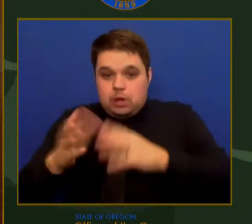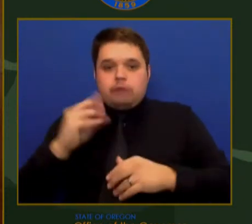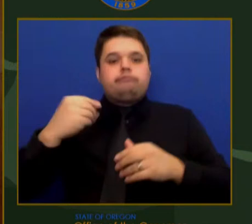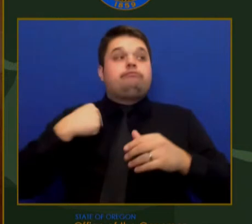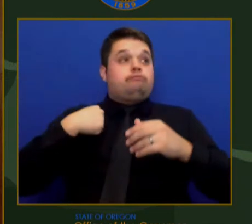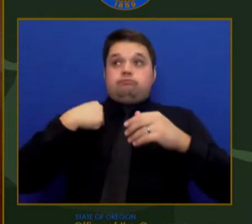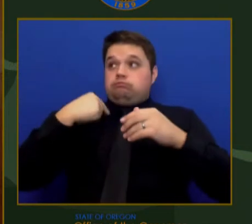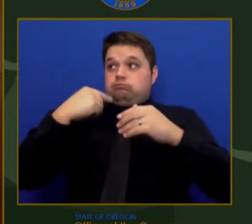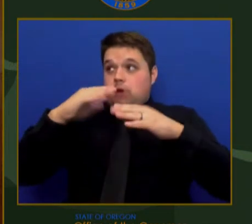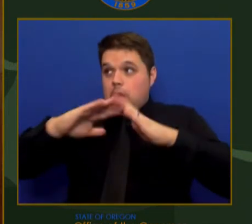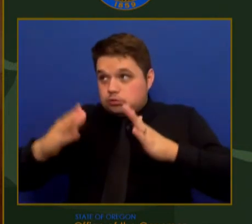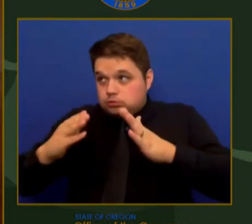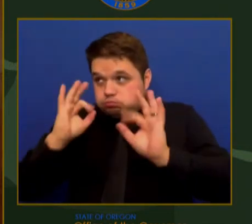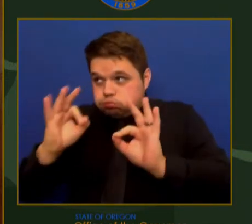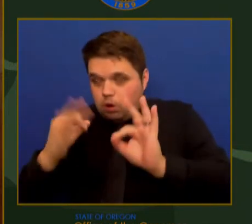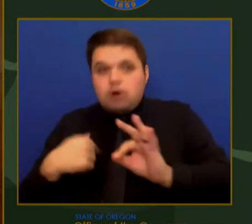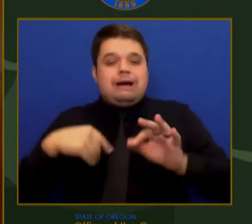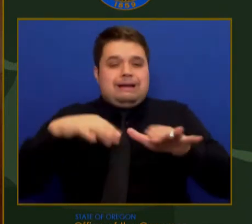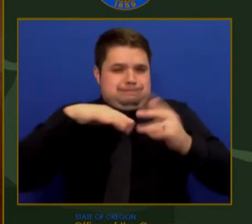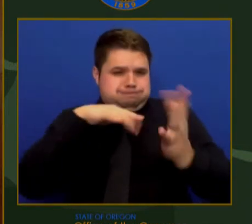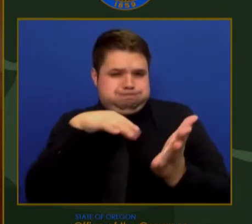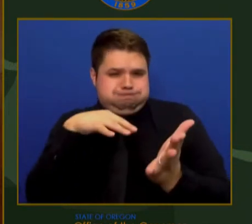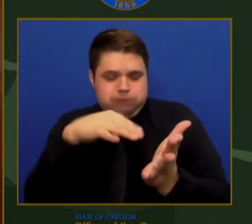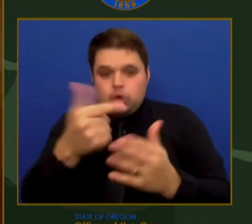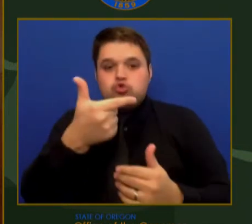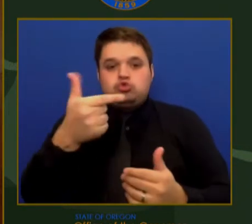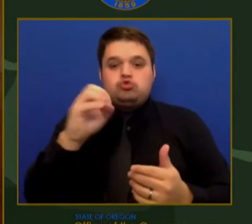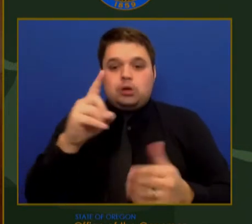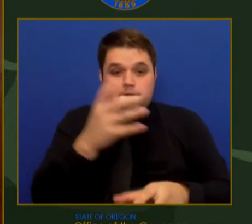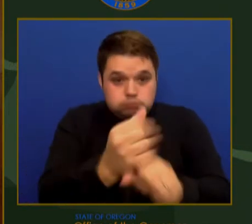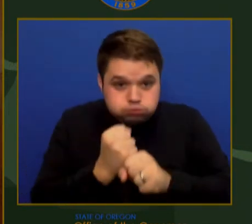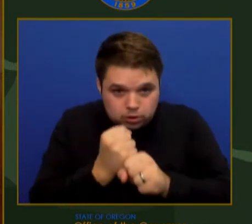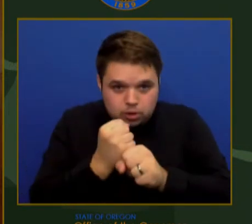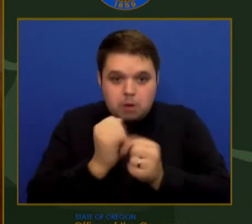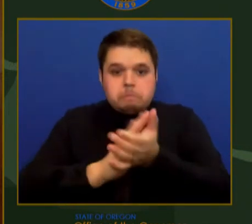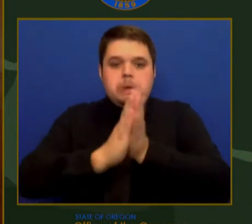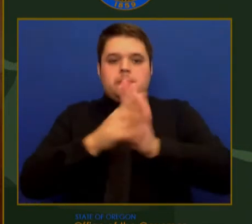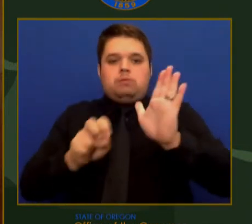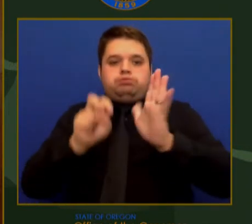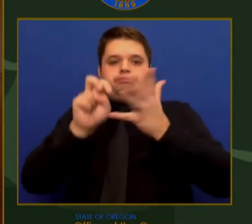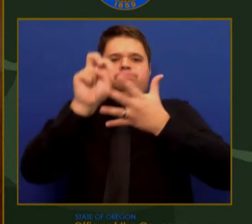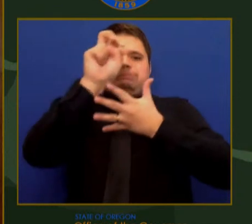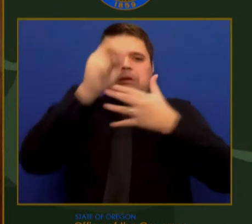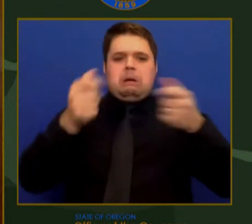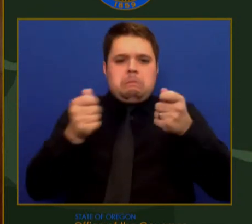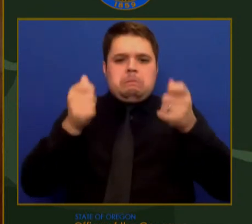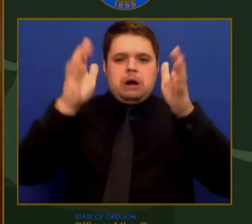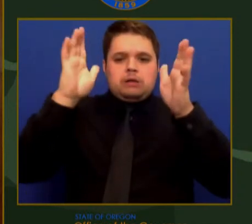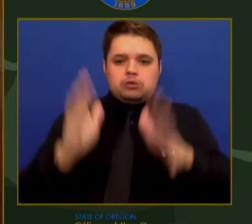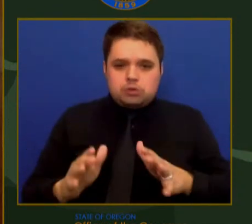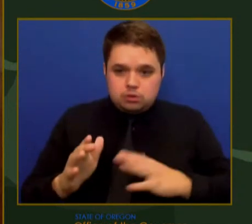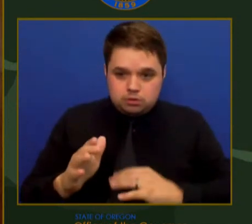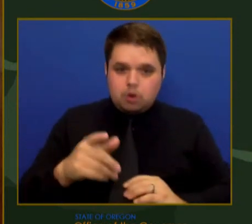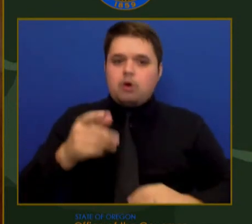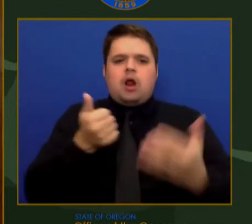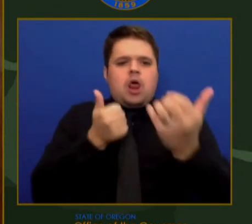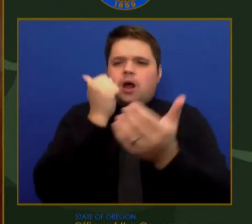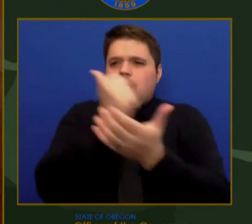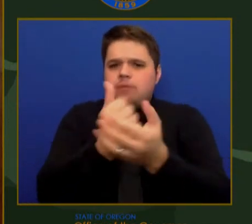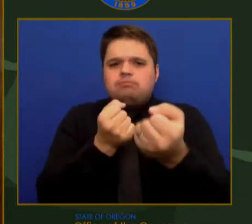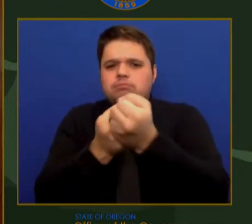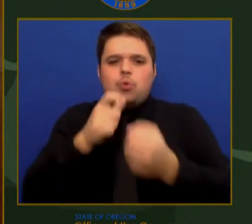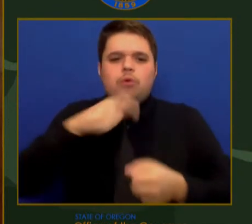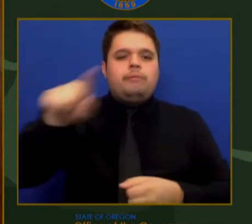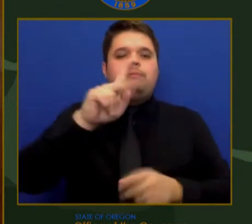is a case manager helping veterans, wildfire survivors, and others experiencing homelessness in Klamath and